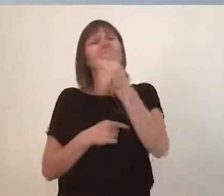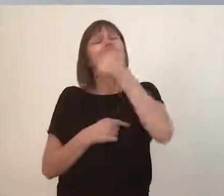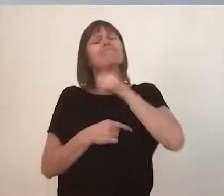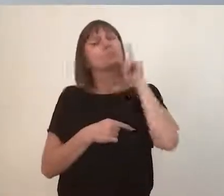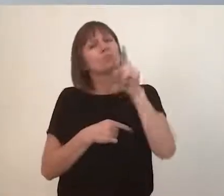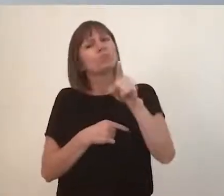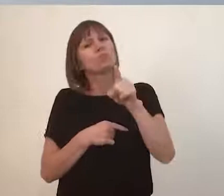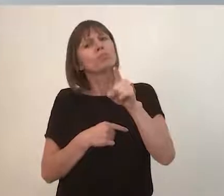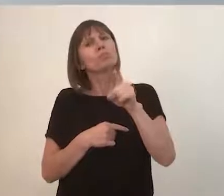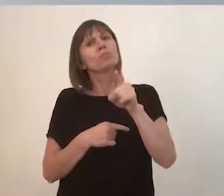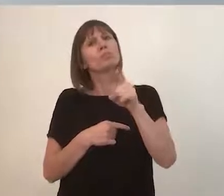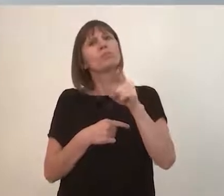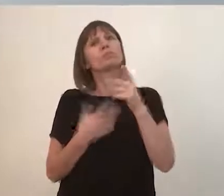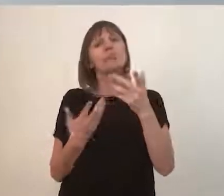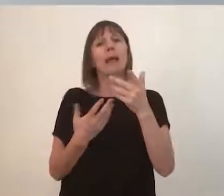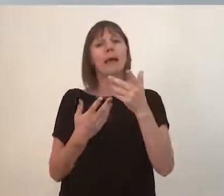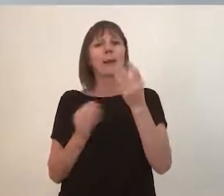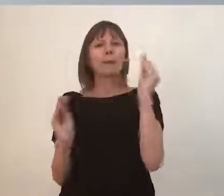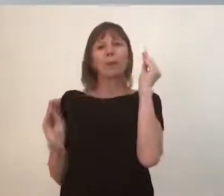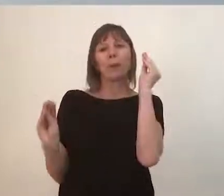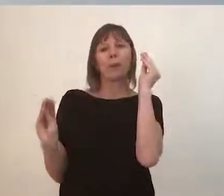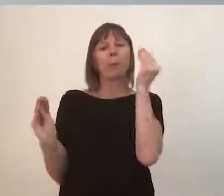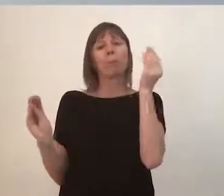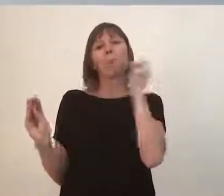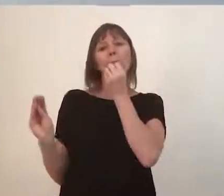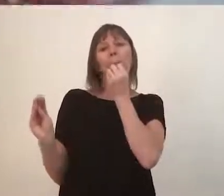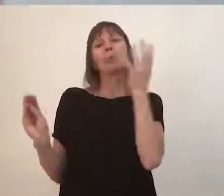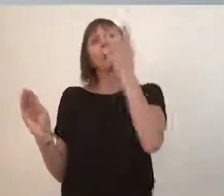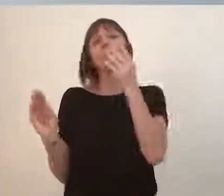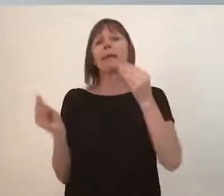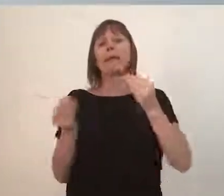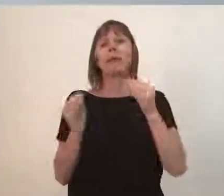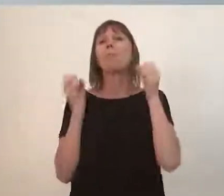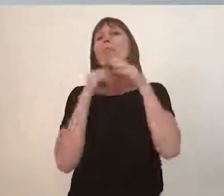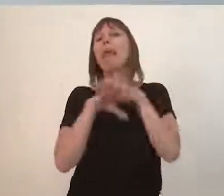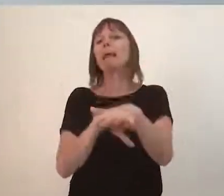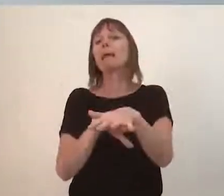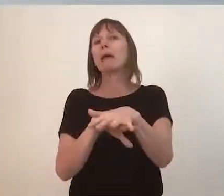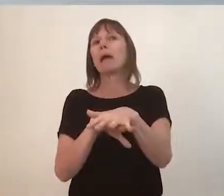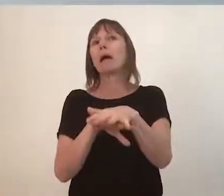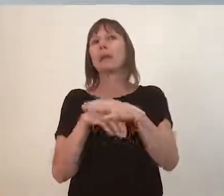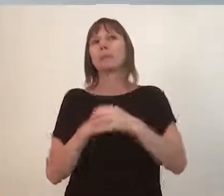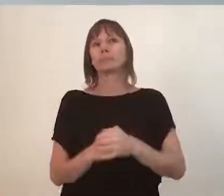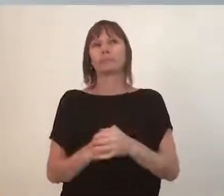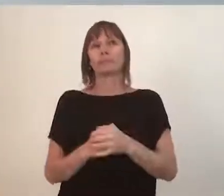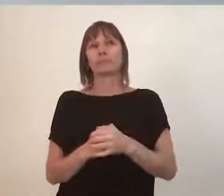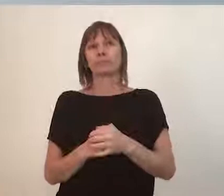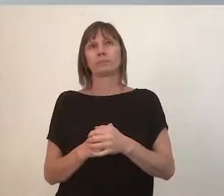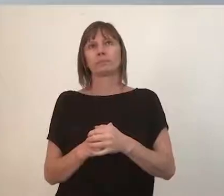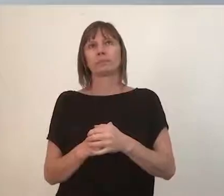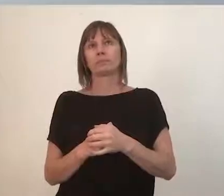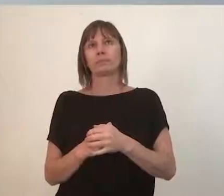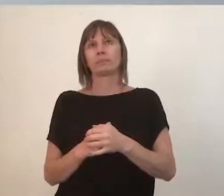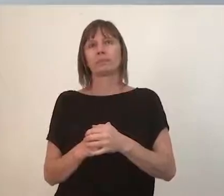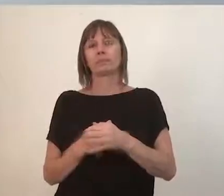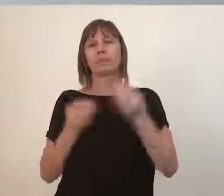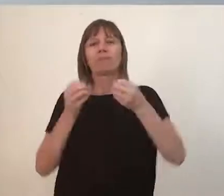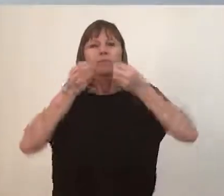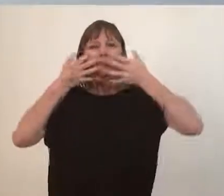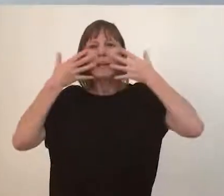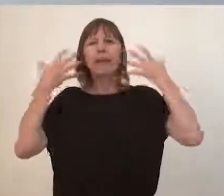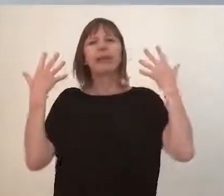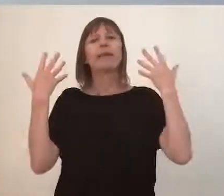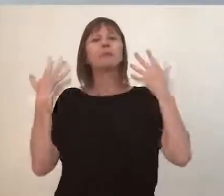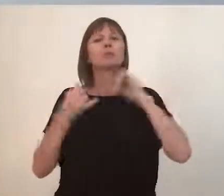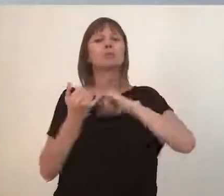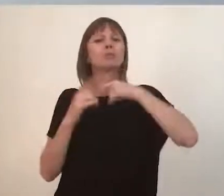And then I take another concealer. I sort of use this as like a little beauty blender in a way. I like to just diffuse the outside